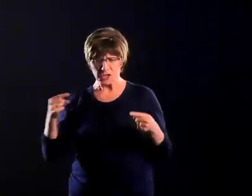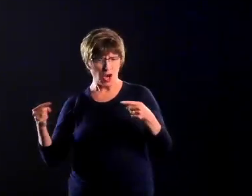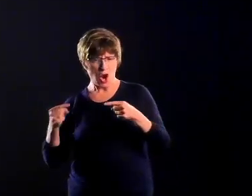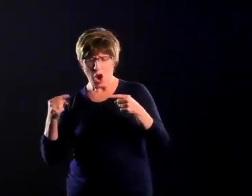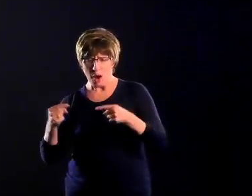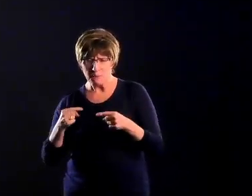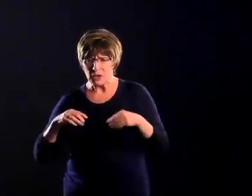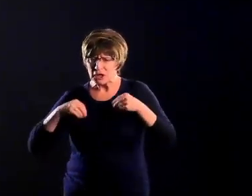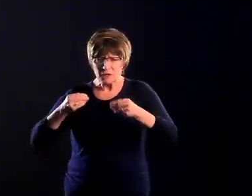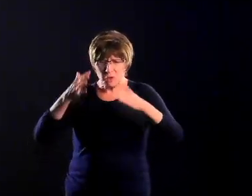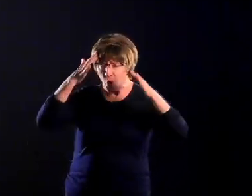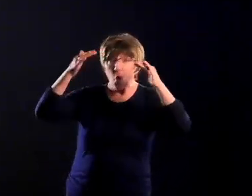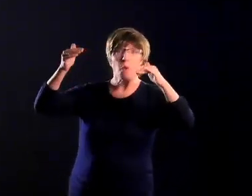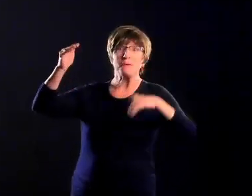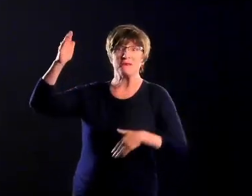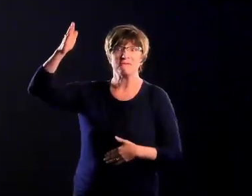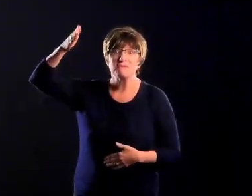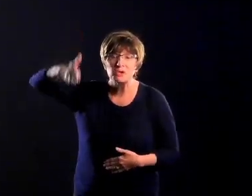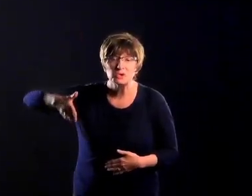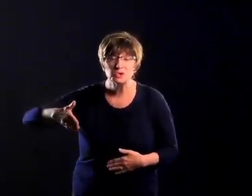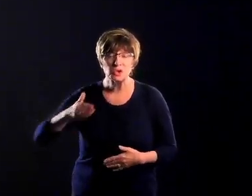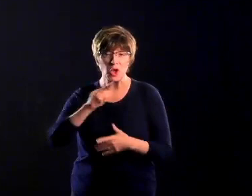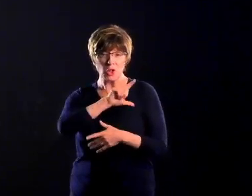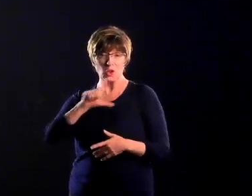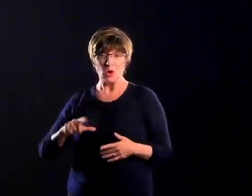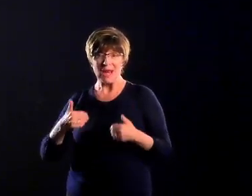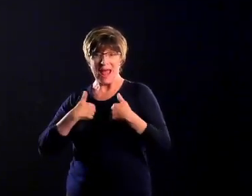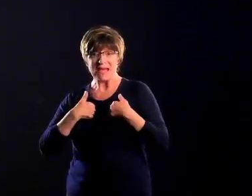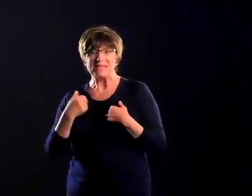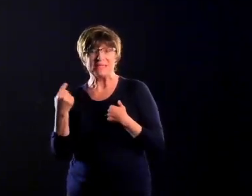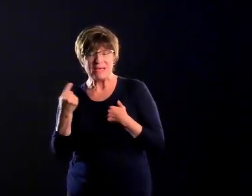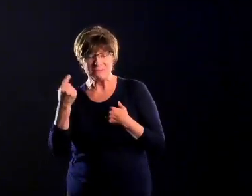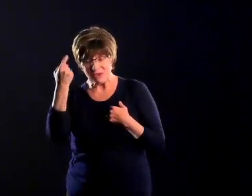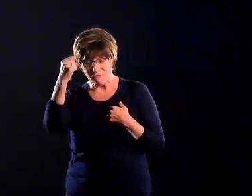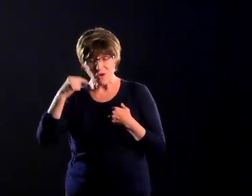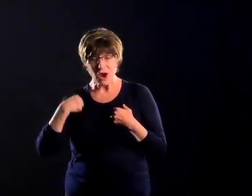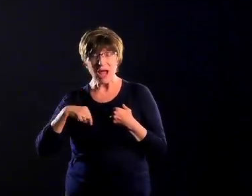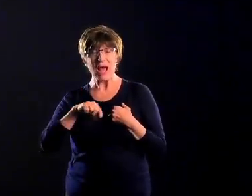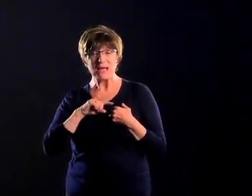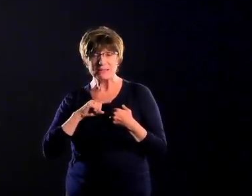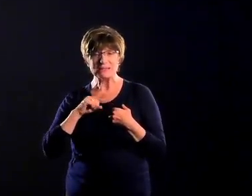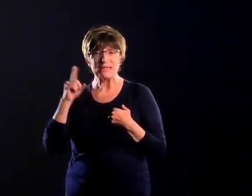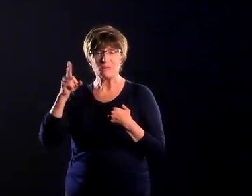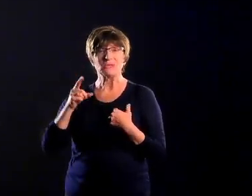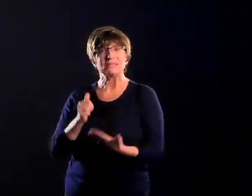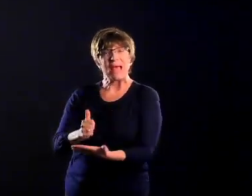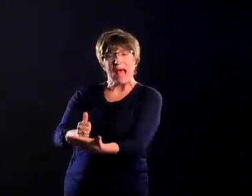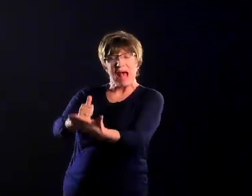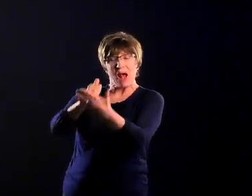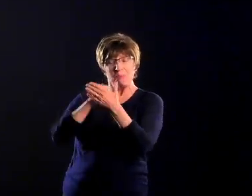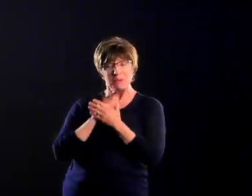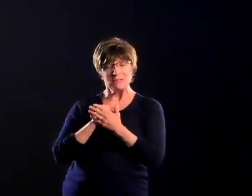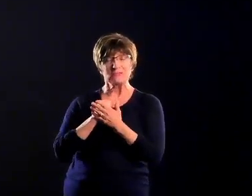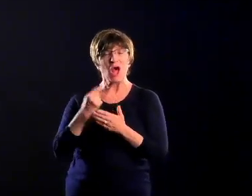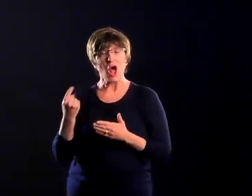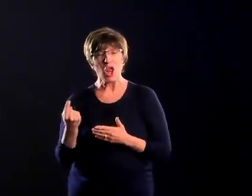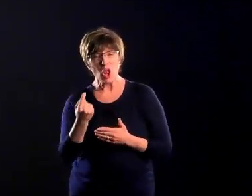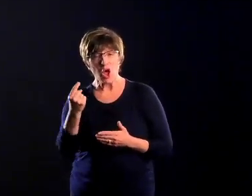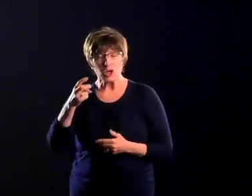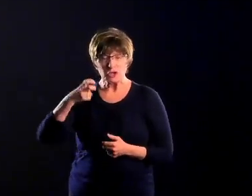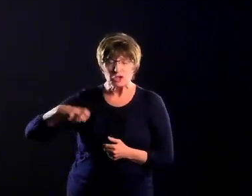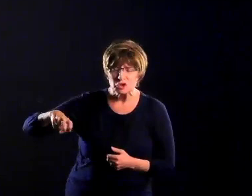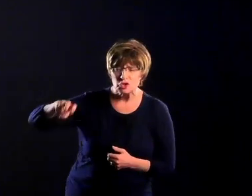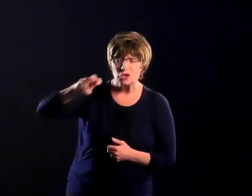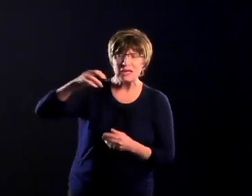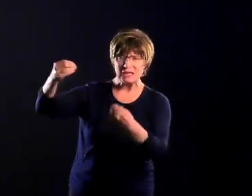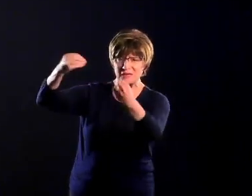and a future. That the Lord has something in store for us and he wants to help us along life's journey. That he has come to give us life and